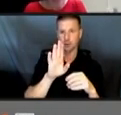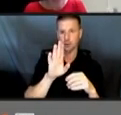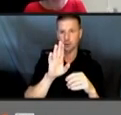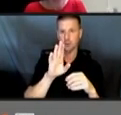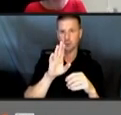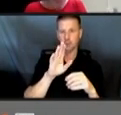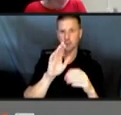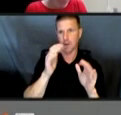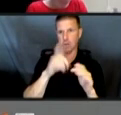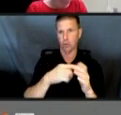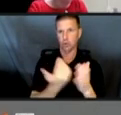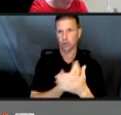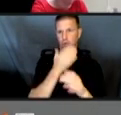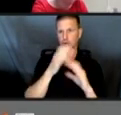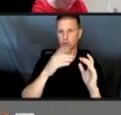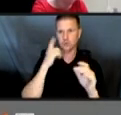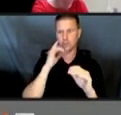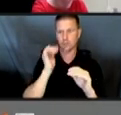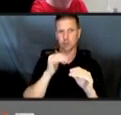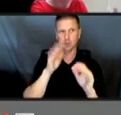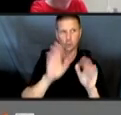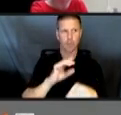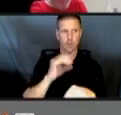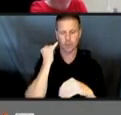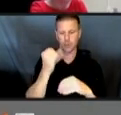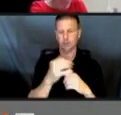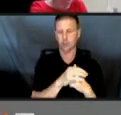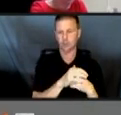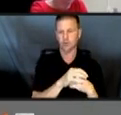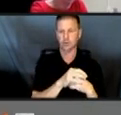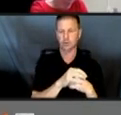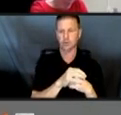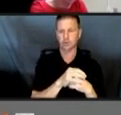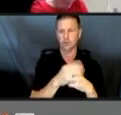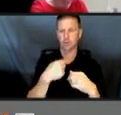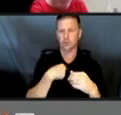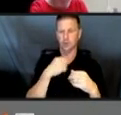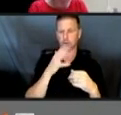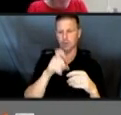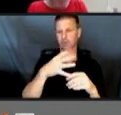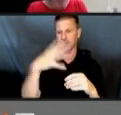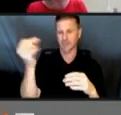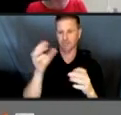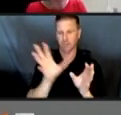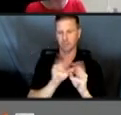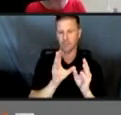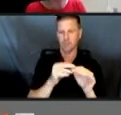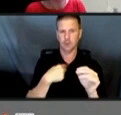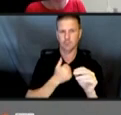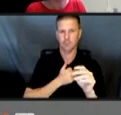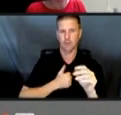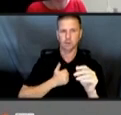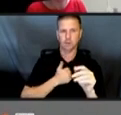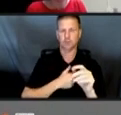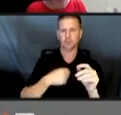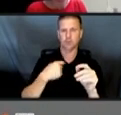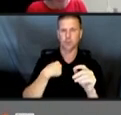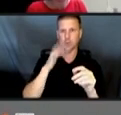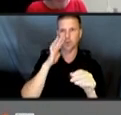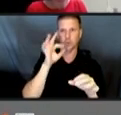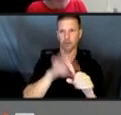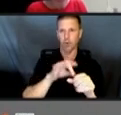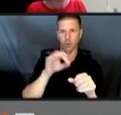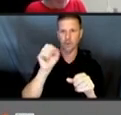So it sounds like a great idea. Yeah. And unfortunately, I'm going to have to leave the meeting. I apologize. And so I'm going to vote yes